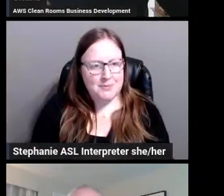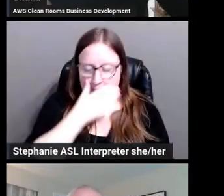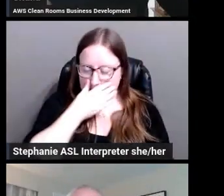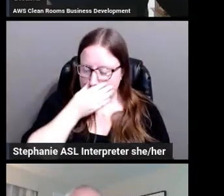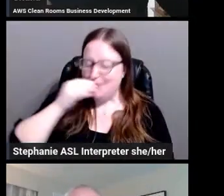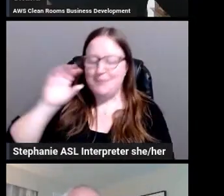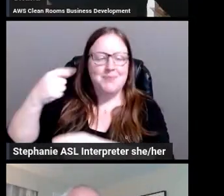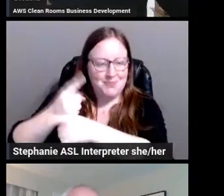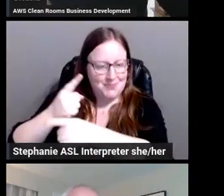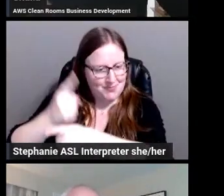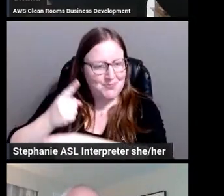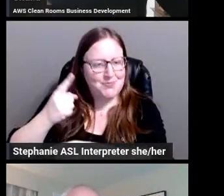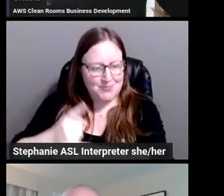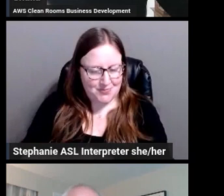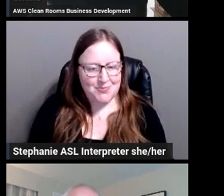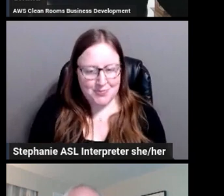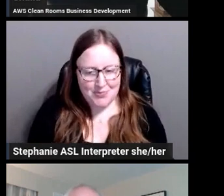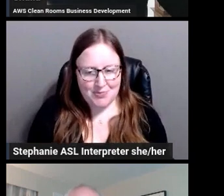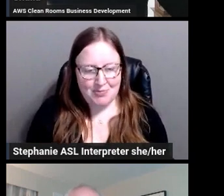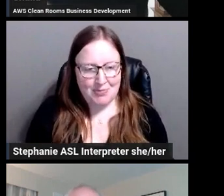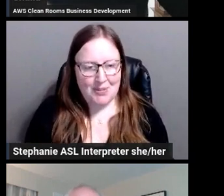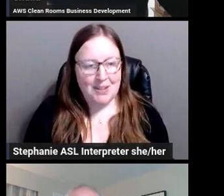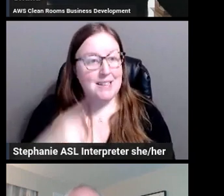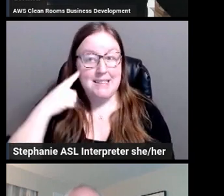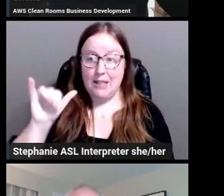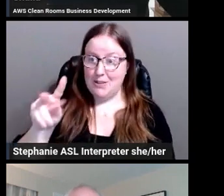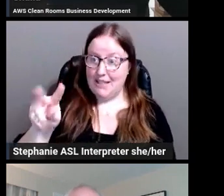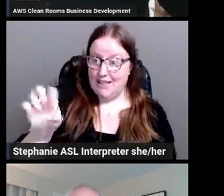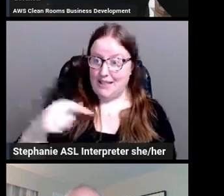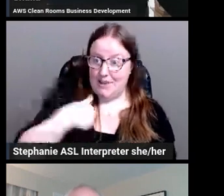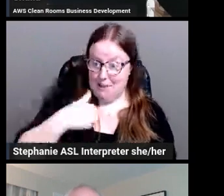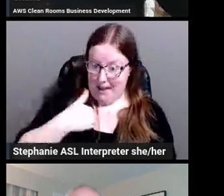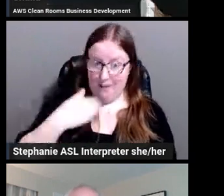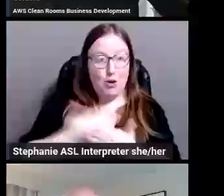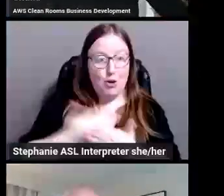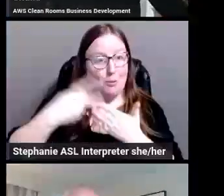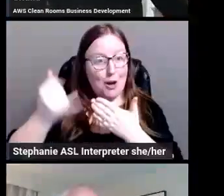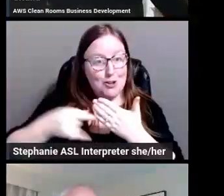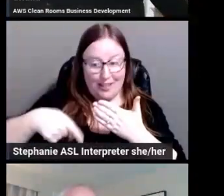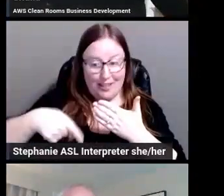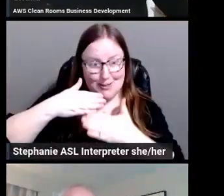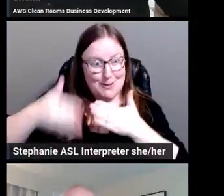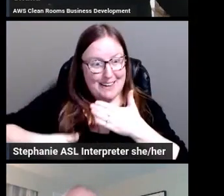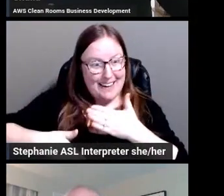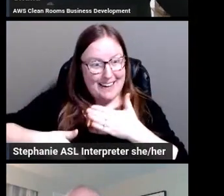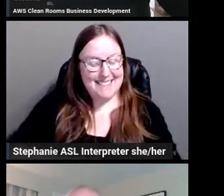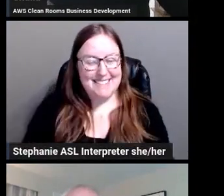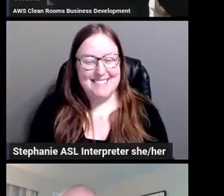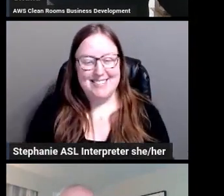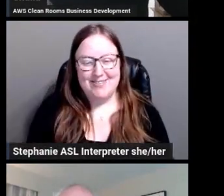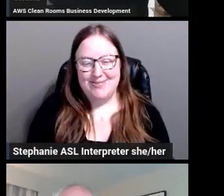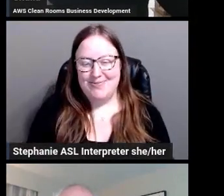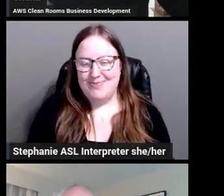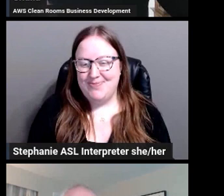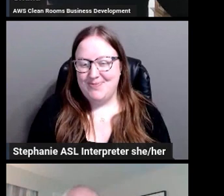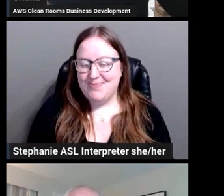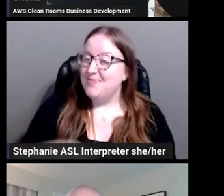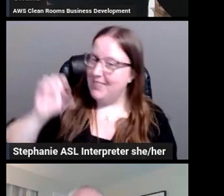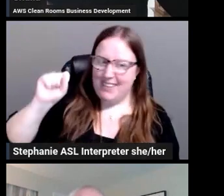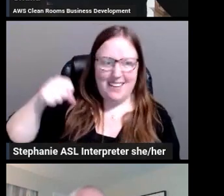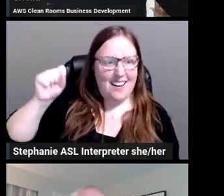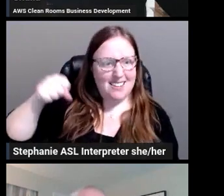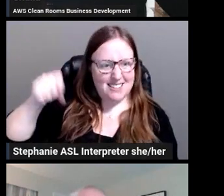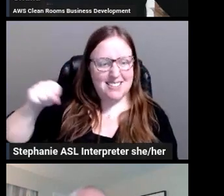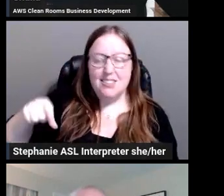Absolutely, absolutely. Yeah, and Sounds like Steve and I have a new project this weekend. I think we do. Yes. yeah, it's also